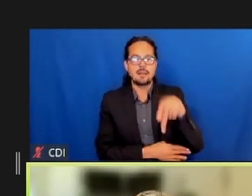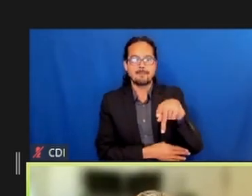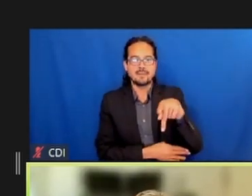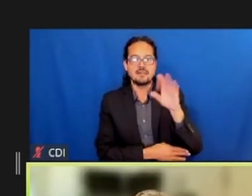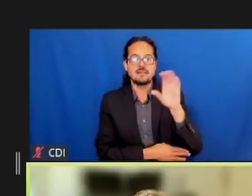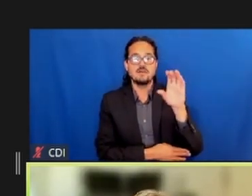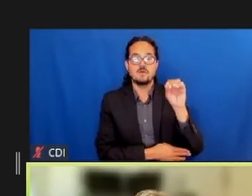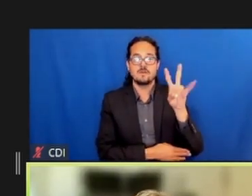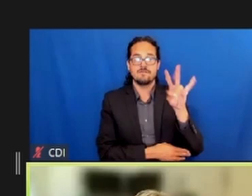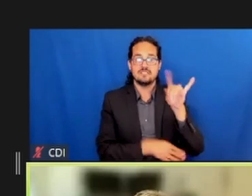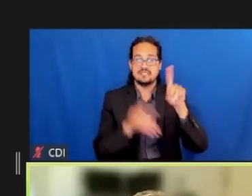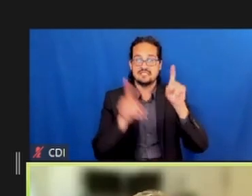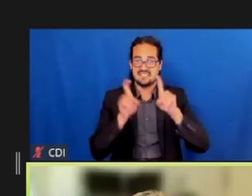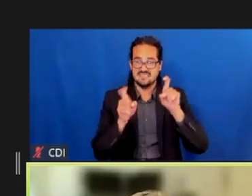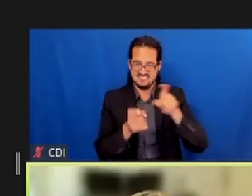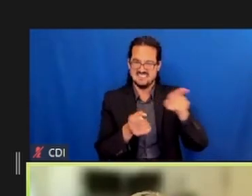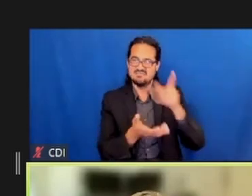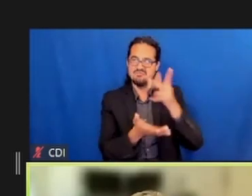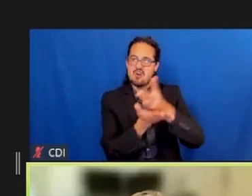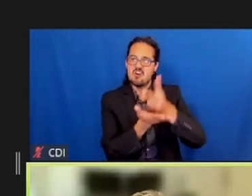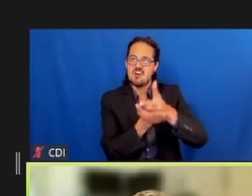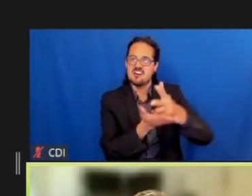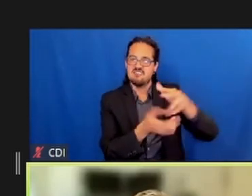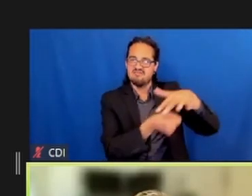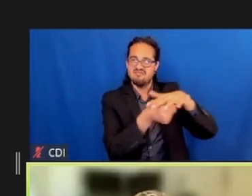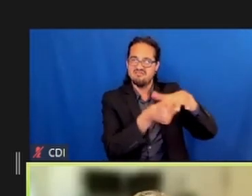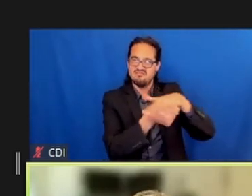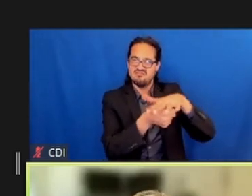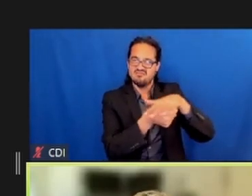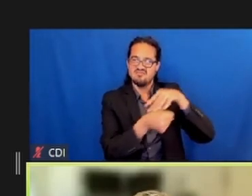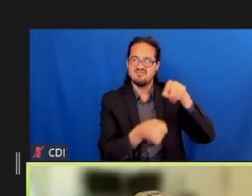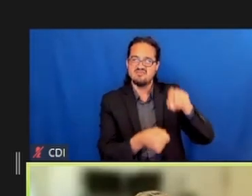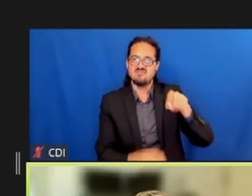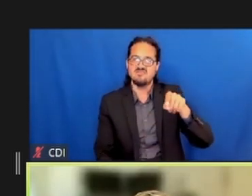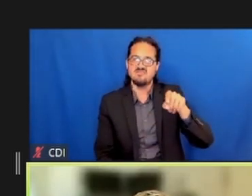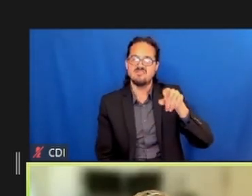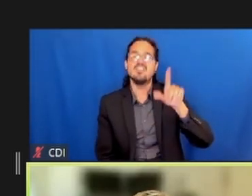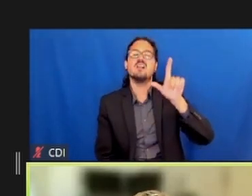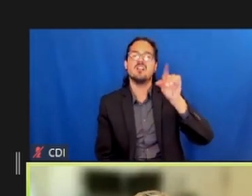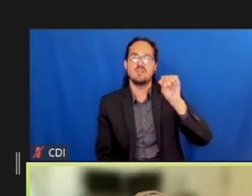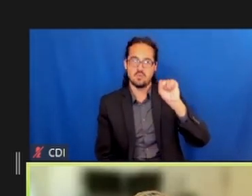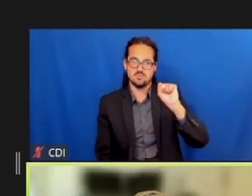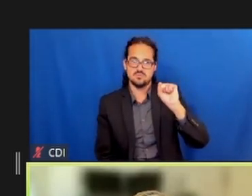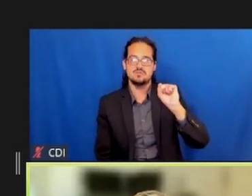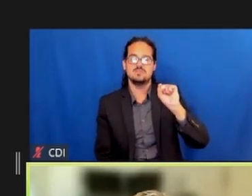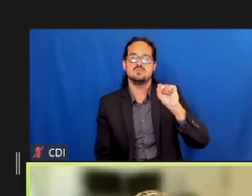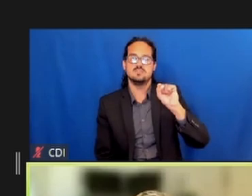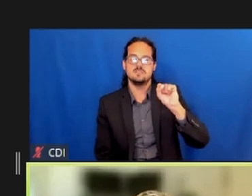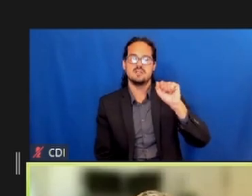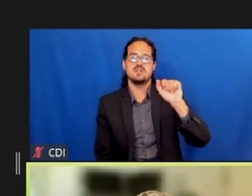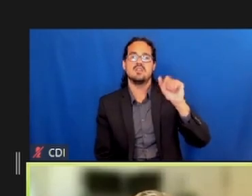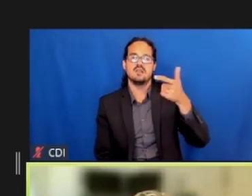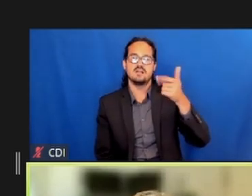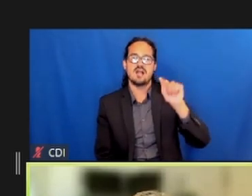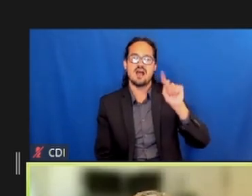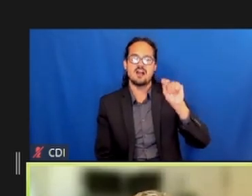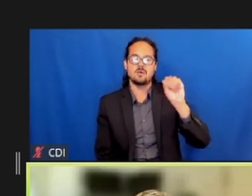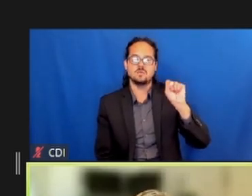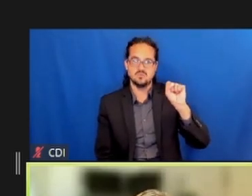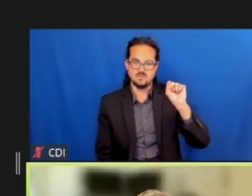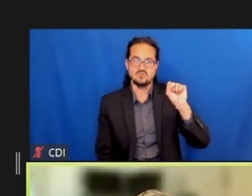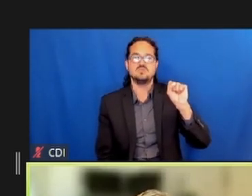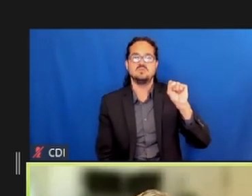Los Galmos back to our Tierra Linda campus. And so the testing and the vaccine sites will be side by side, one in the morning, one